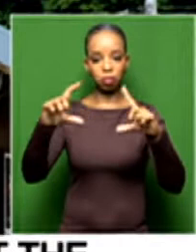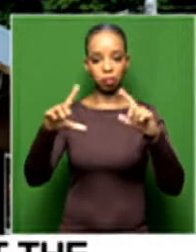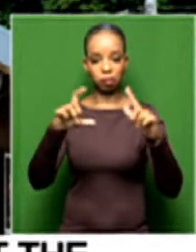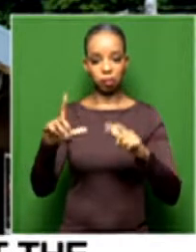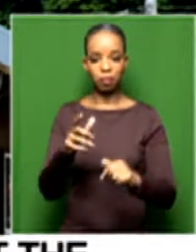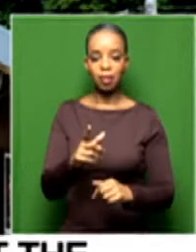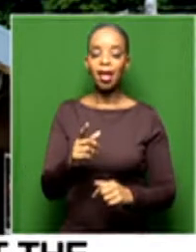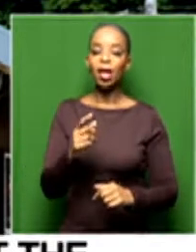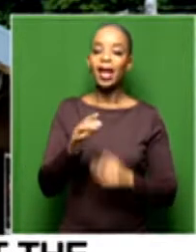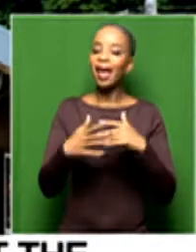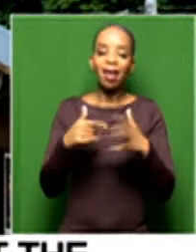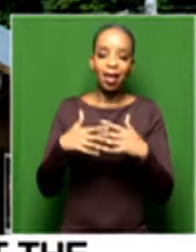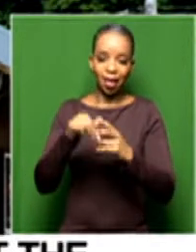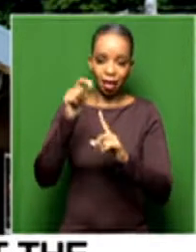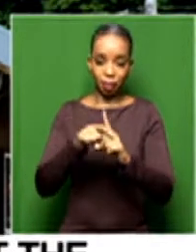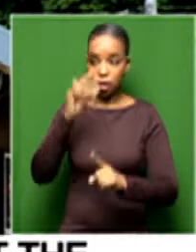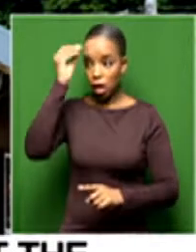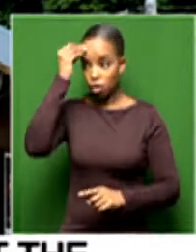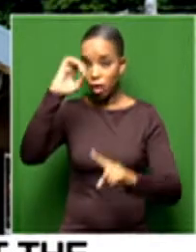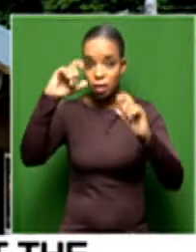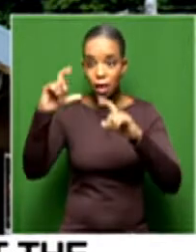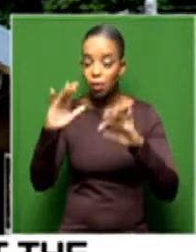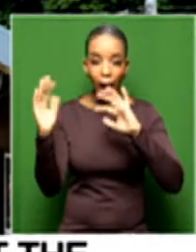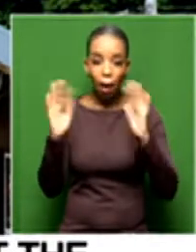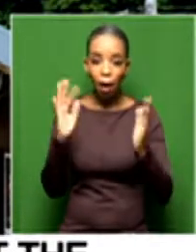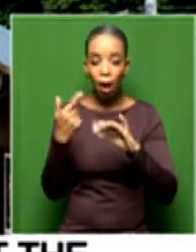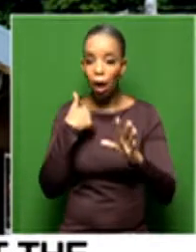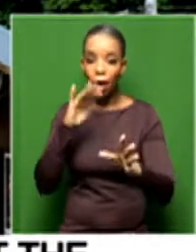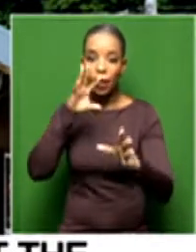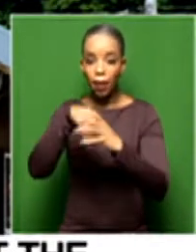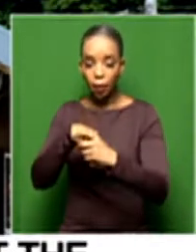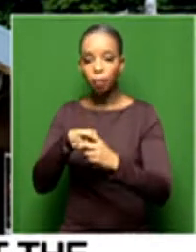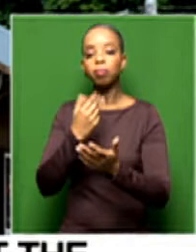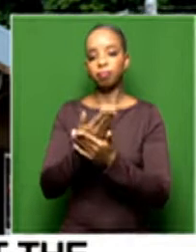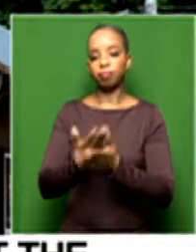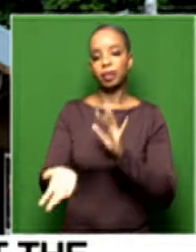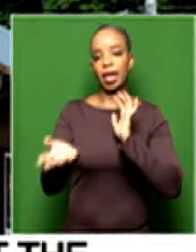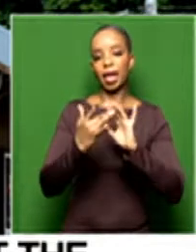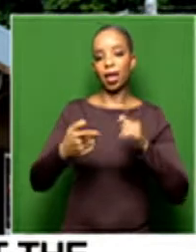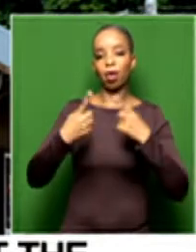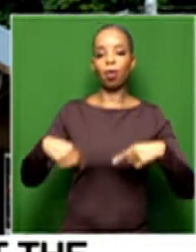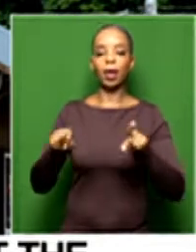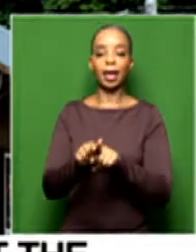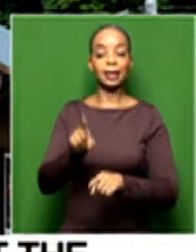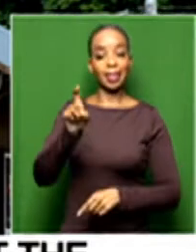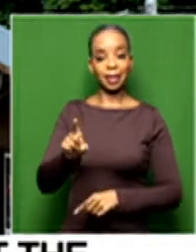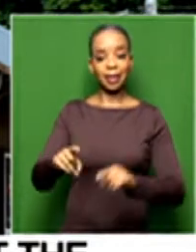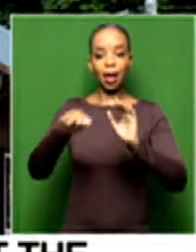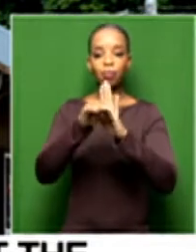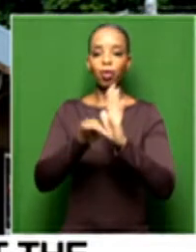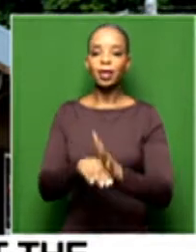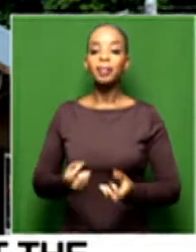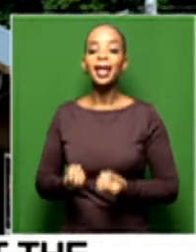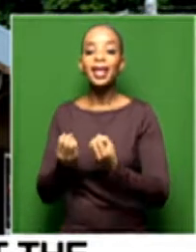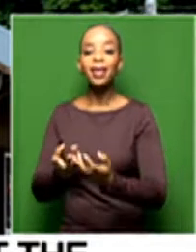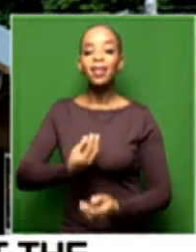who's interested could actually engage with us and find out if they could be part of this program that gives young photographers